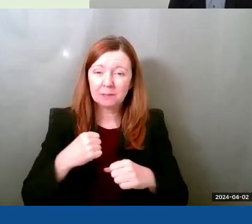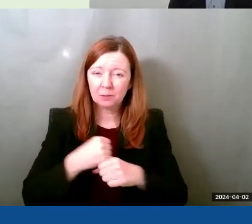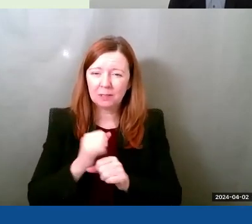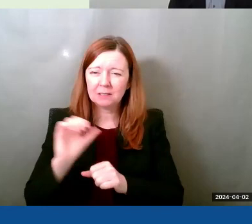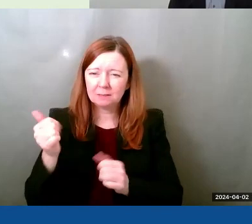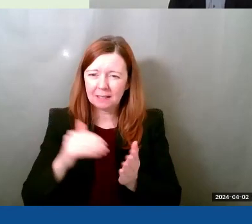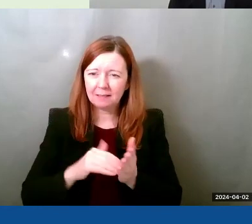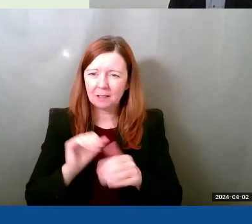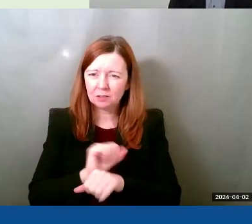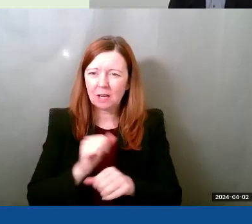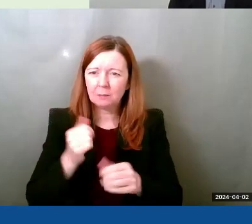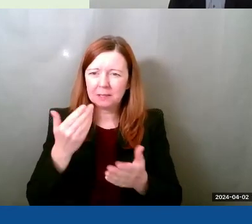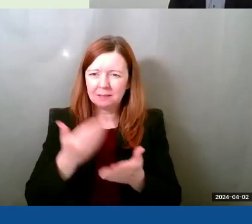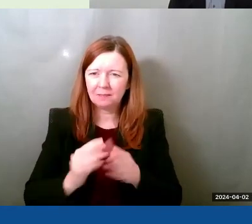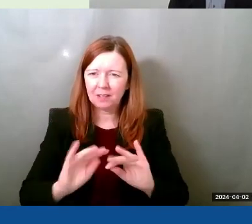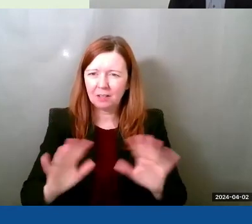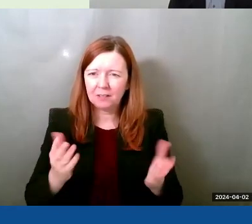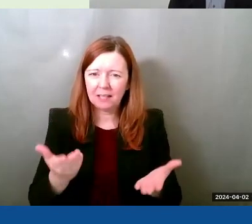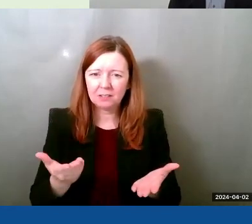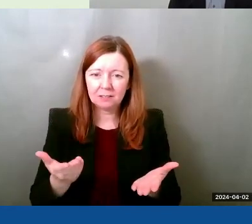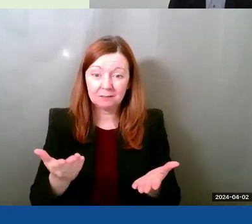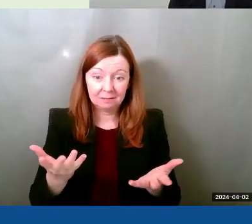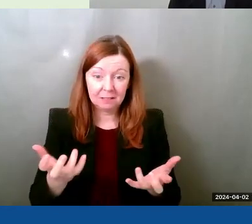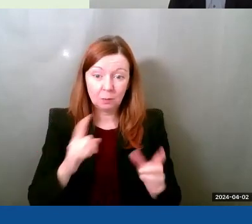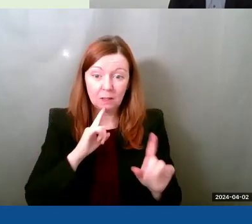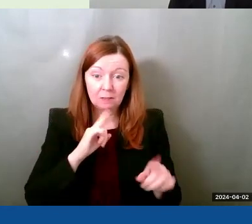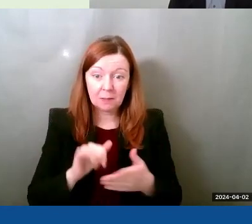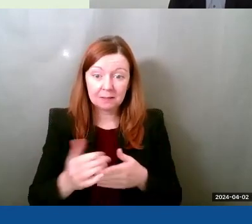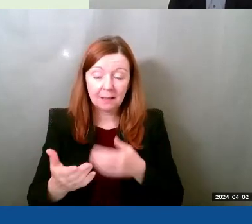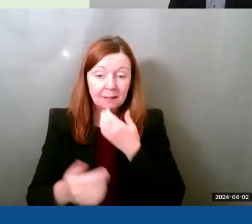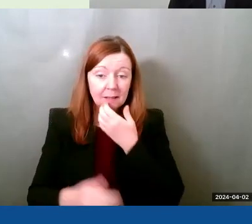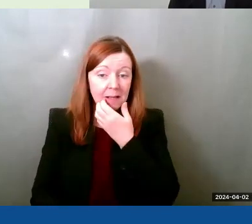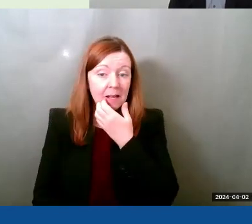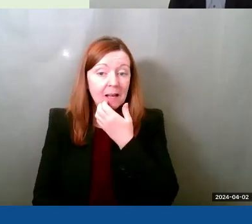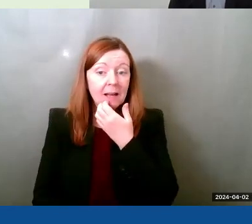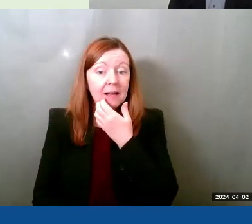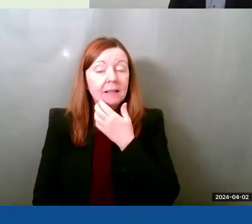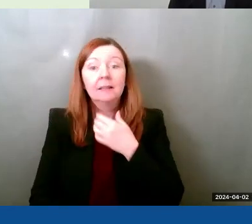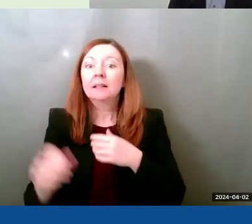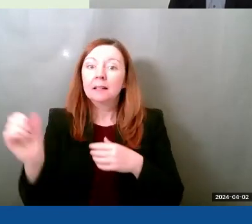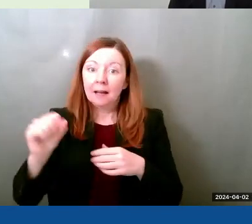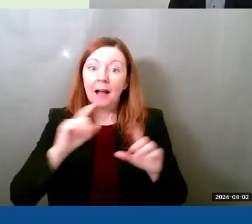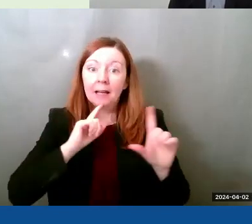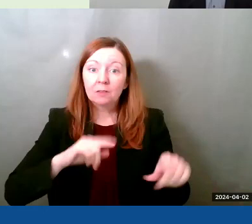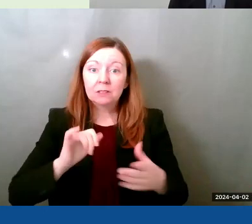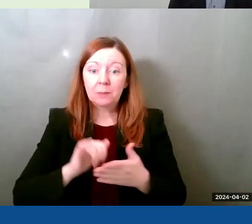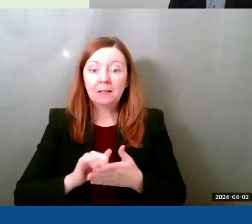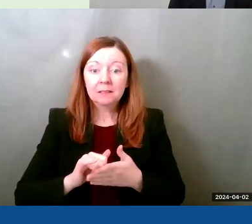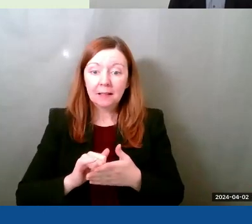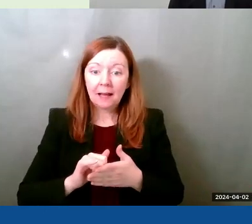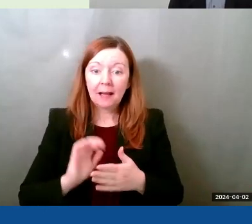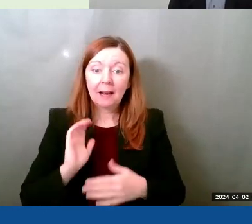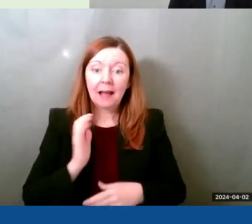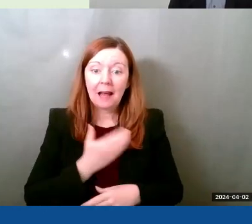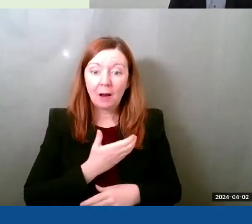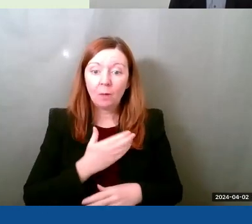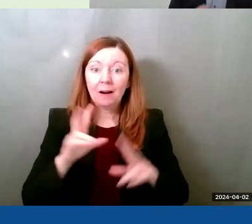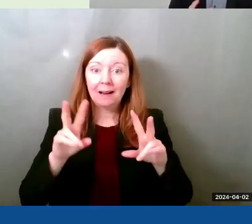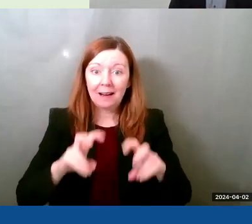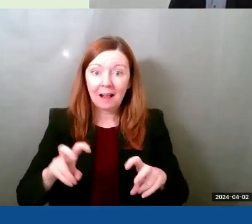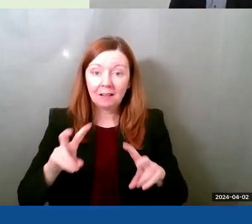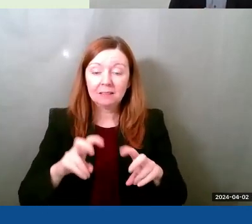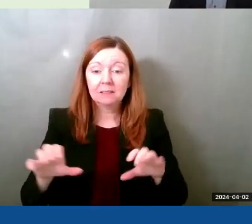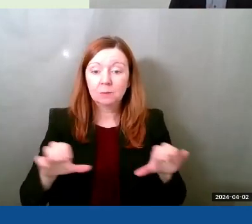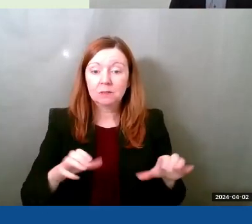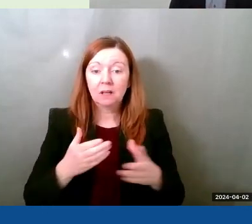jobs, and a clarification of that. So I don't know if you want to Yeah, quickly touch. yeah, I can respond to that. Our analysis was